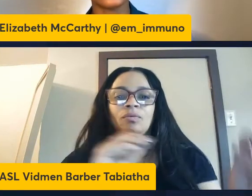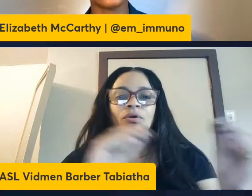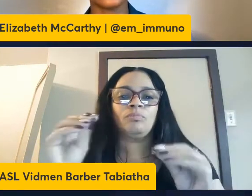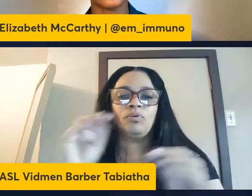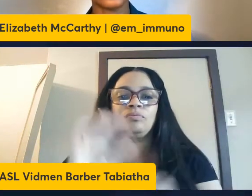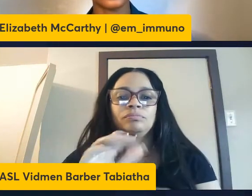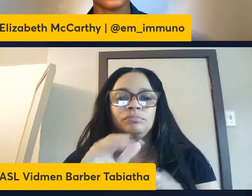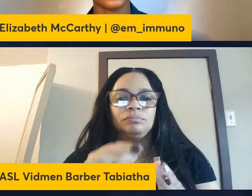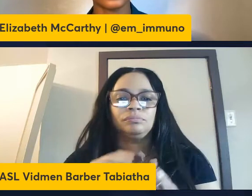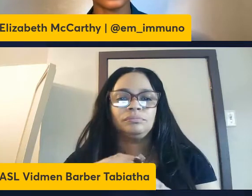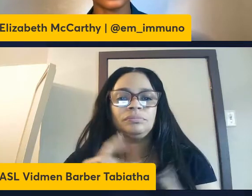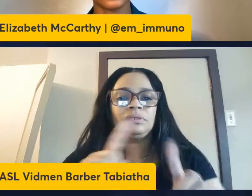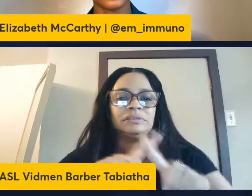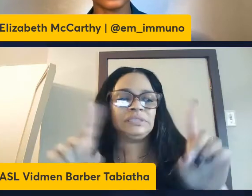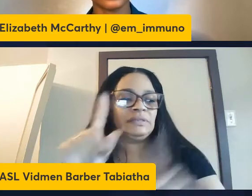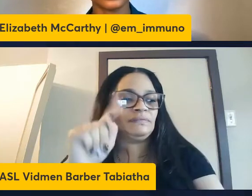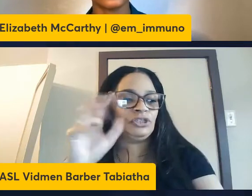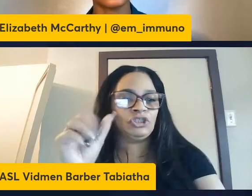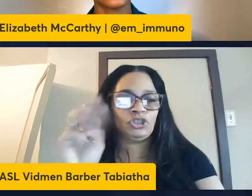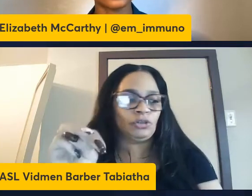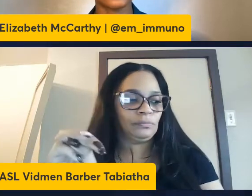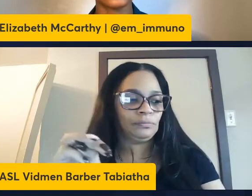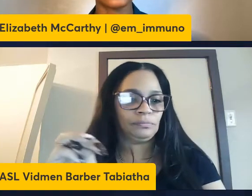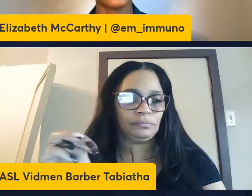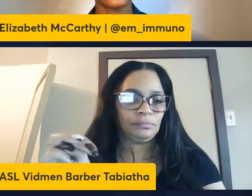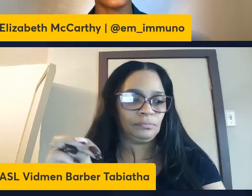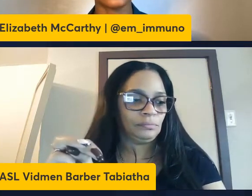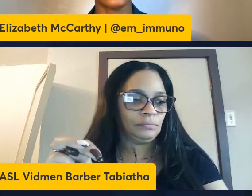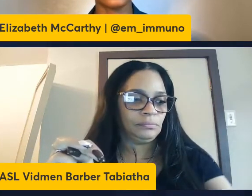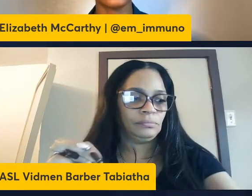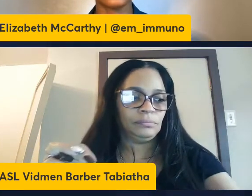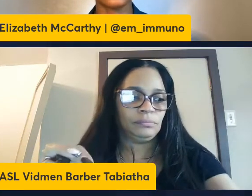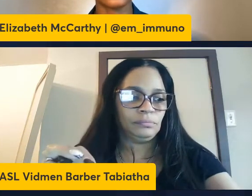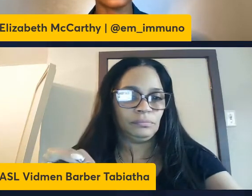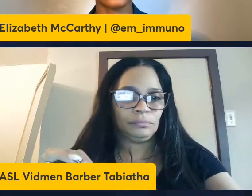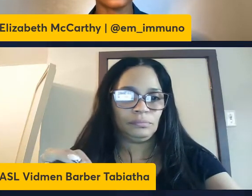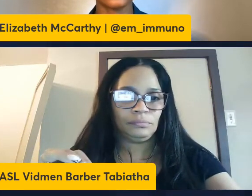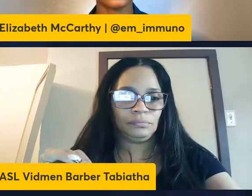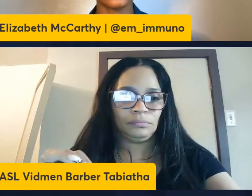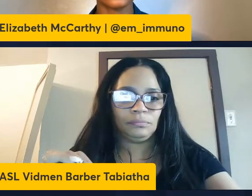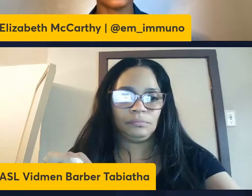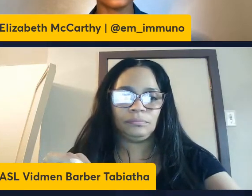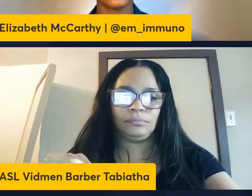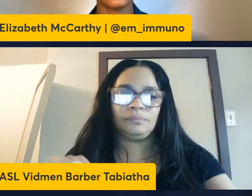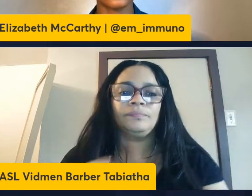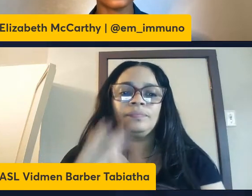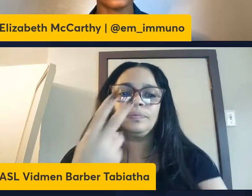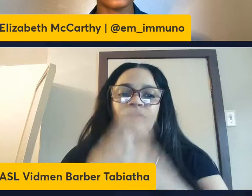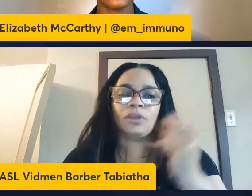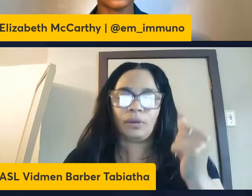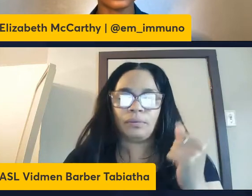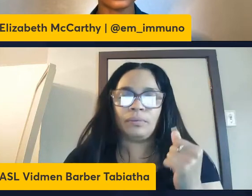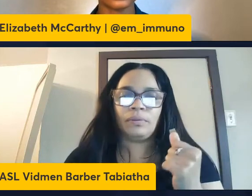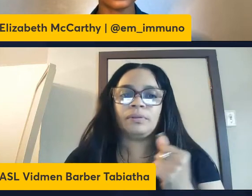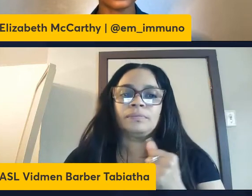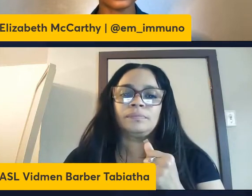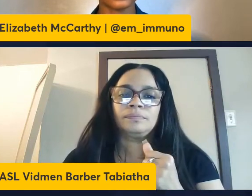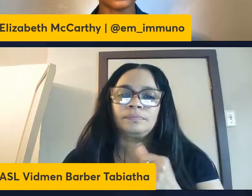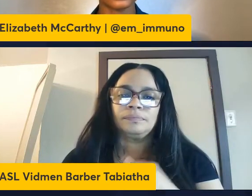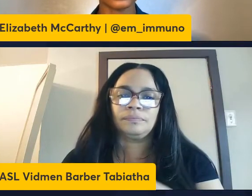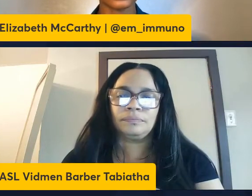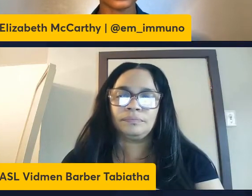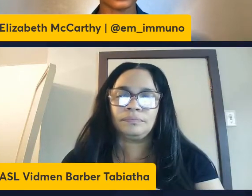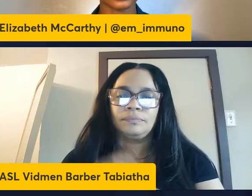of terms that we want to define. I think, and both of you touched on it as well.